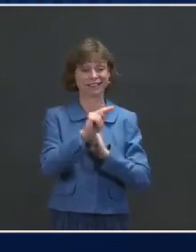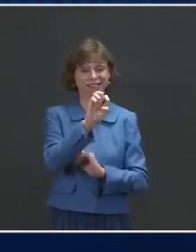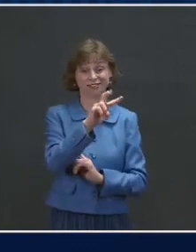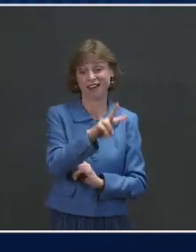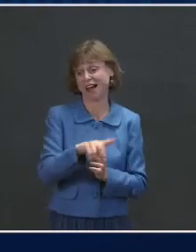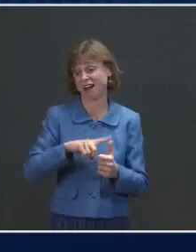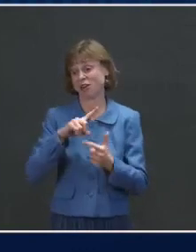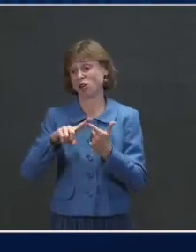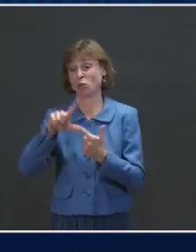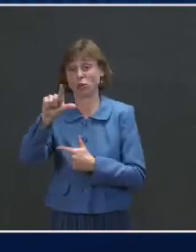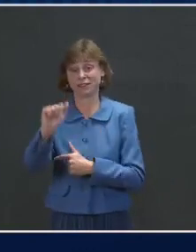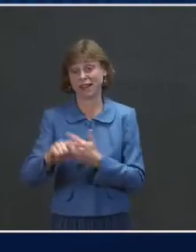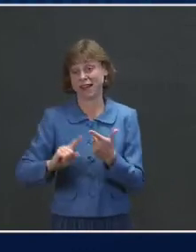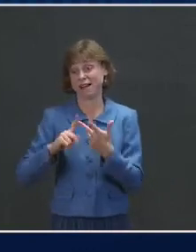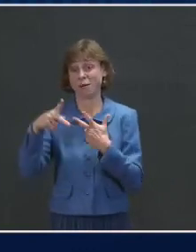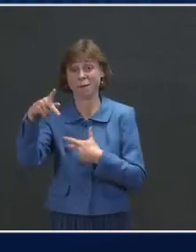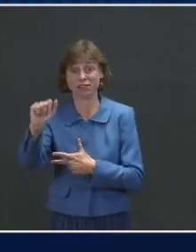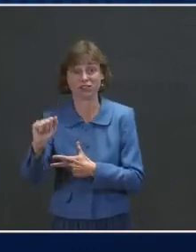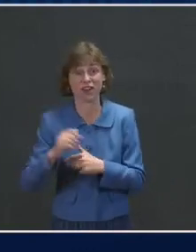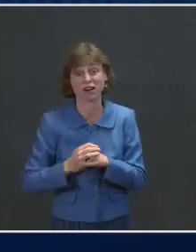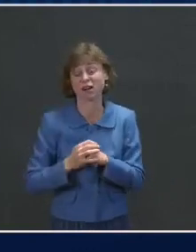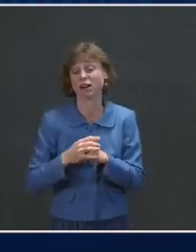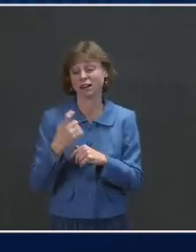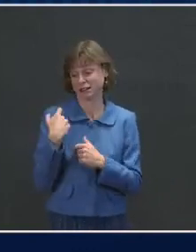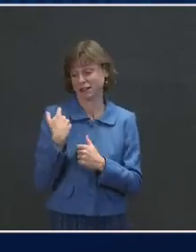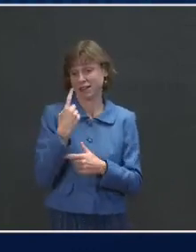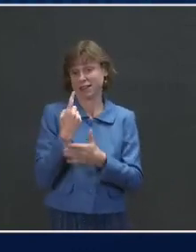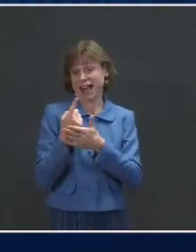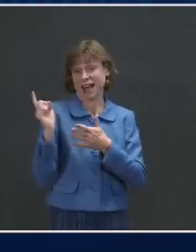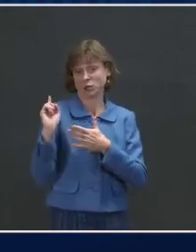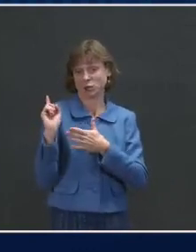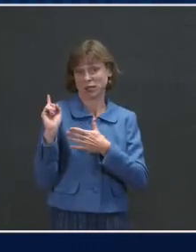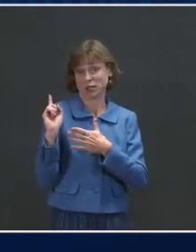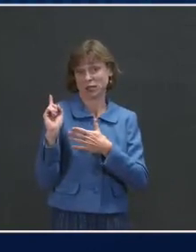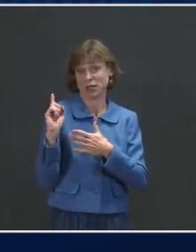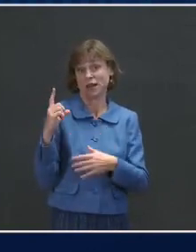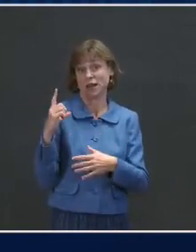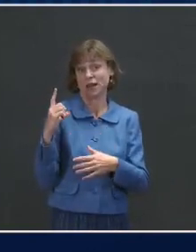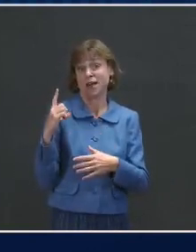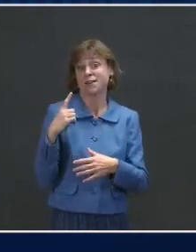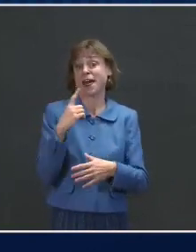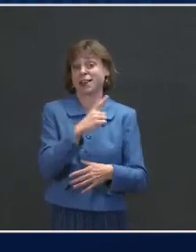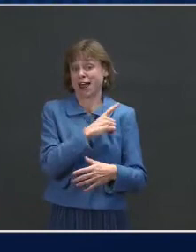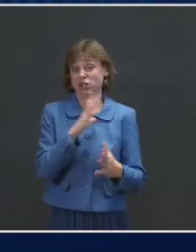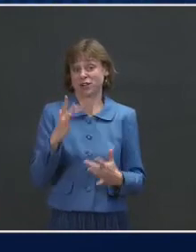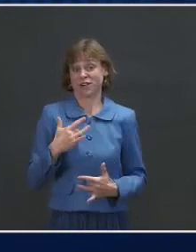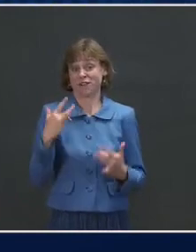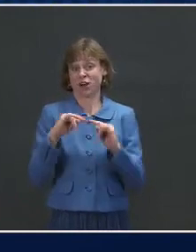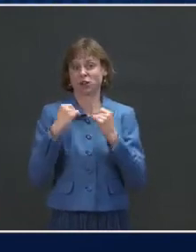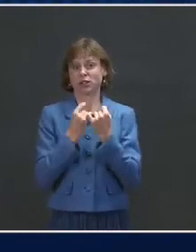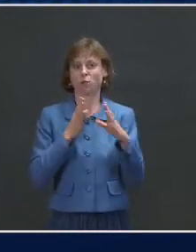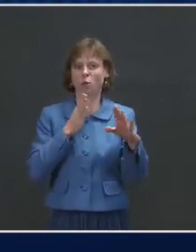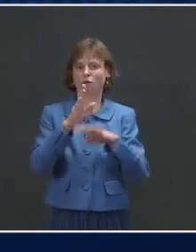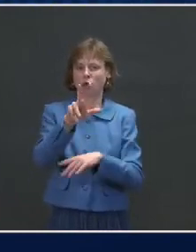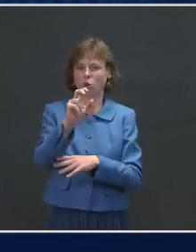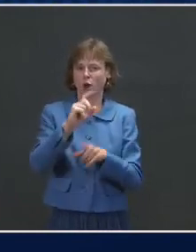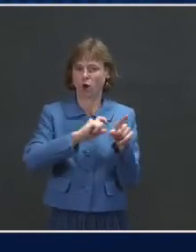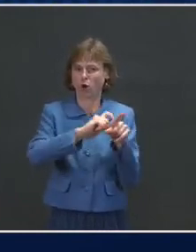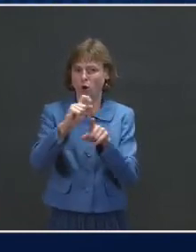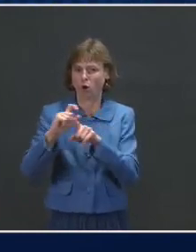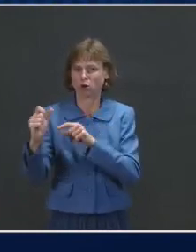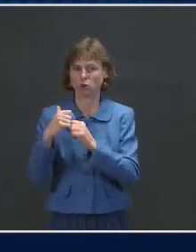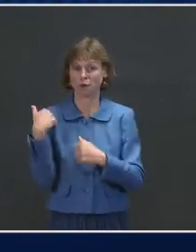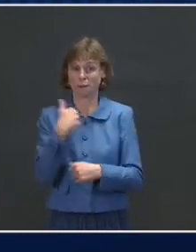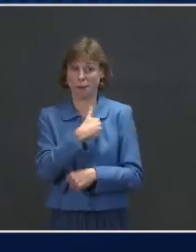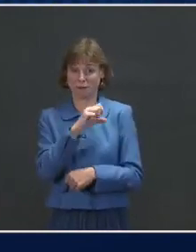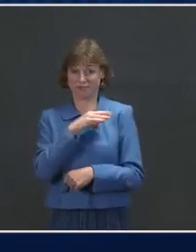to Pennsylvania. In the last week alone, our legislative affairs team had done more than 300 calls with members and staff on the